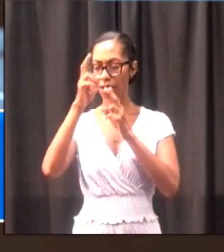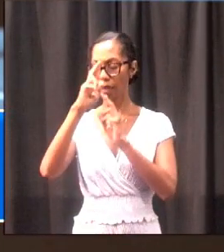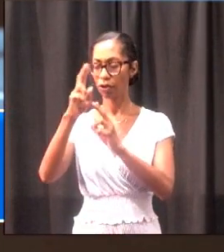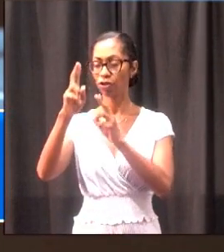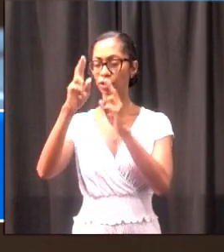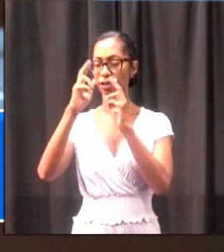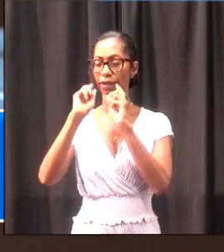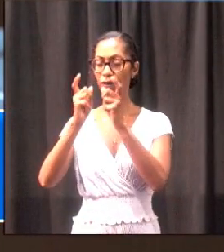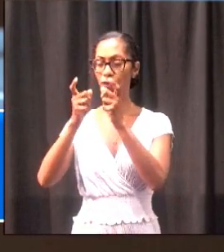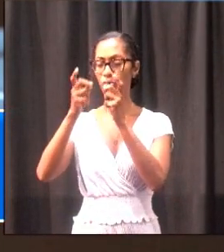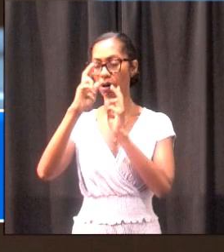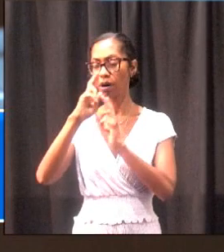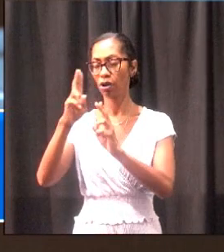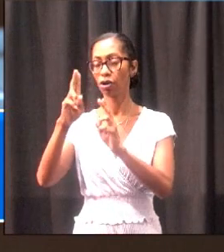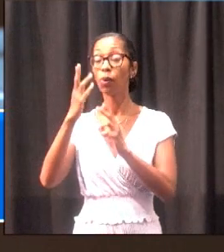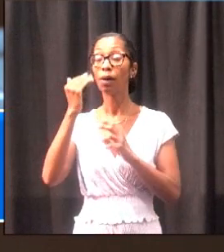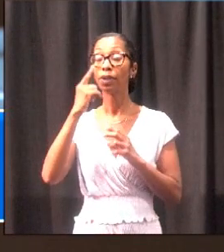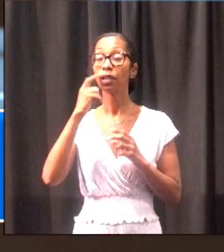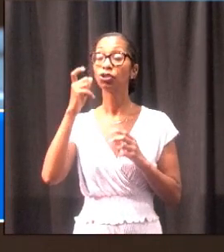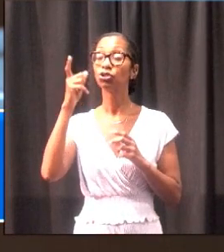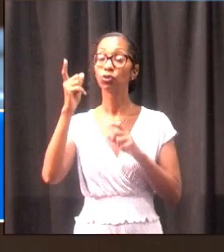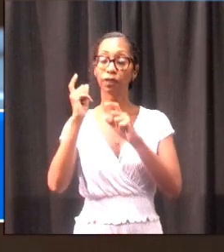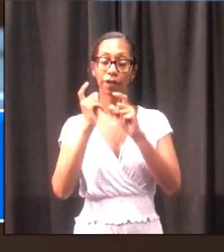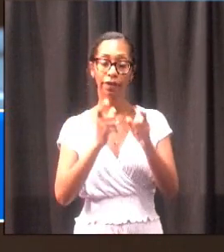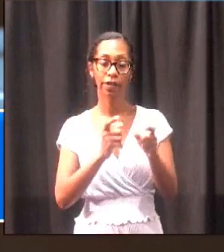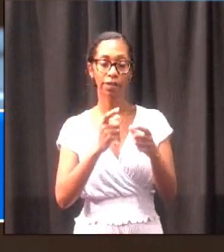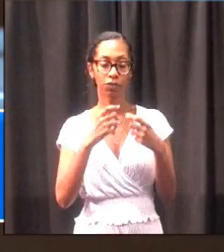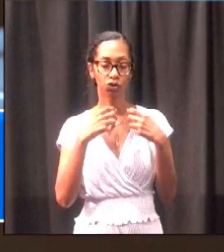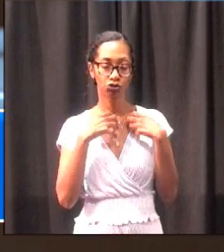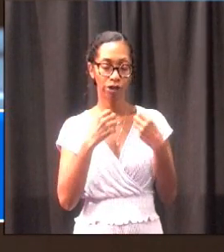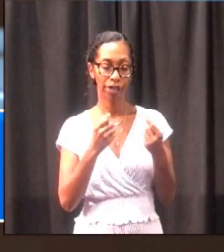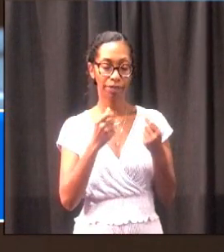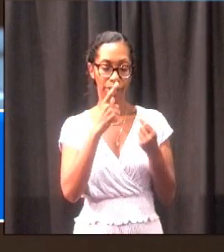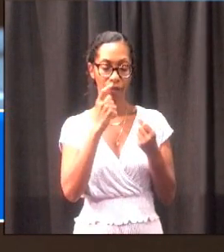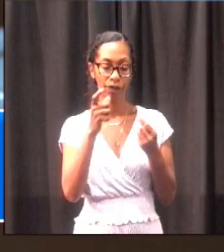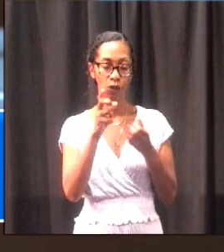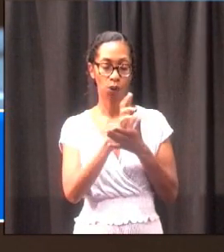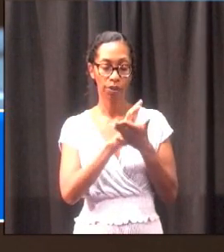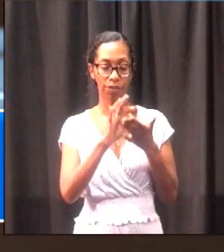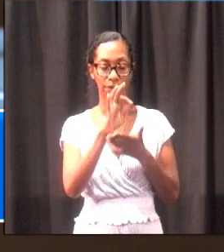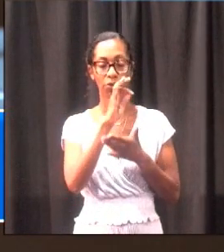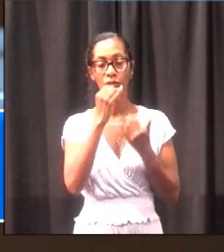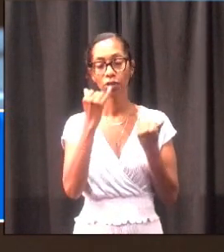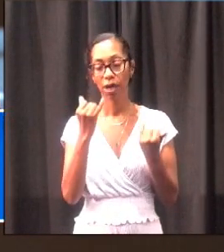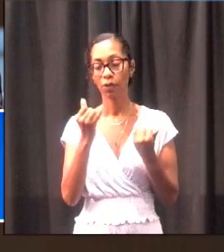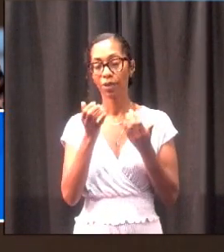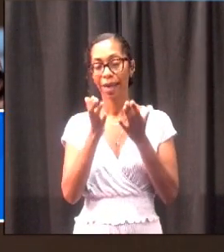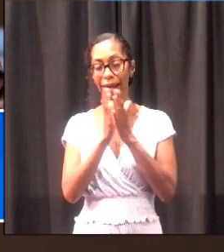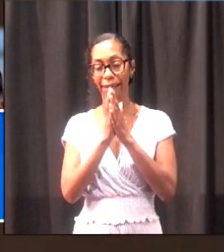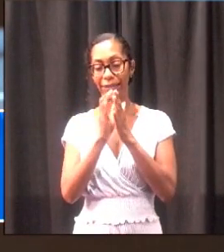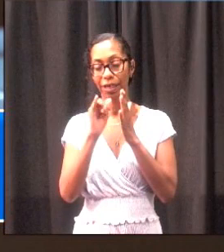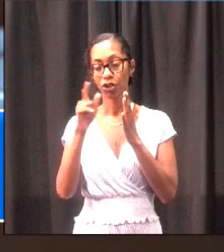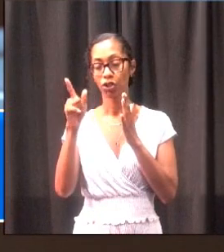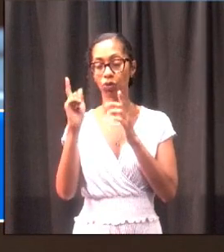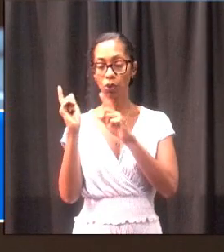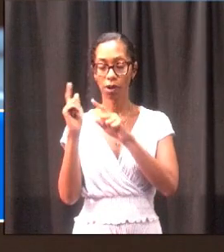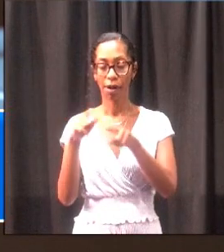glory, because they've been strengthened by the Holy Spirit. So come into their hearts and save them